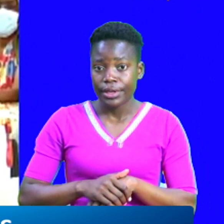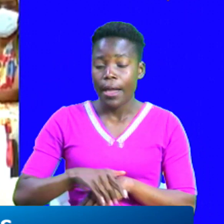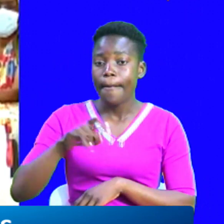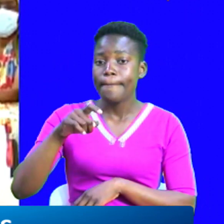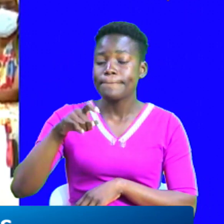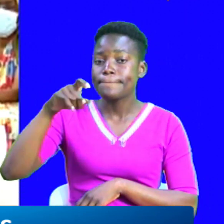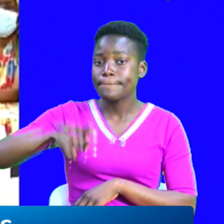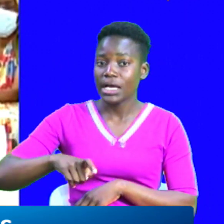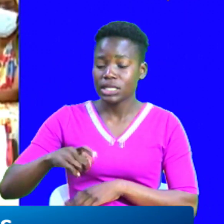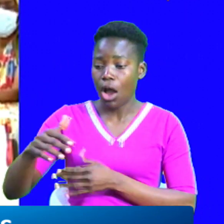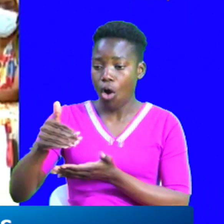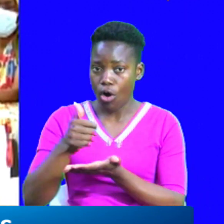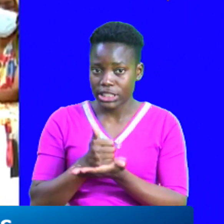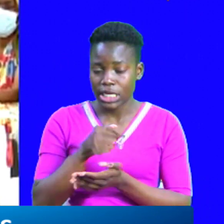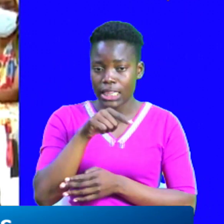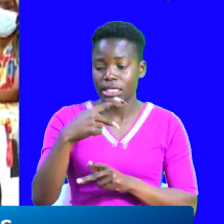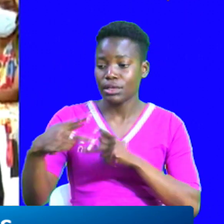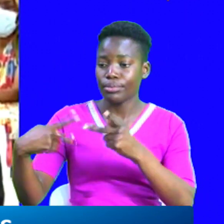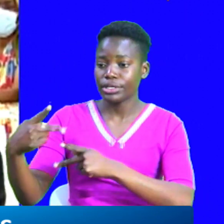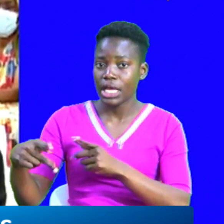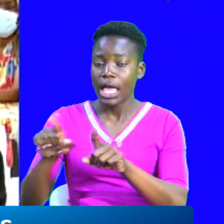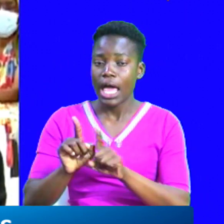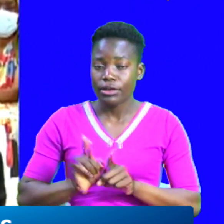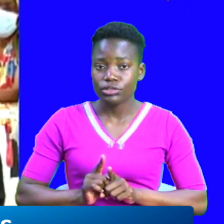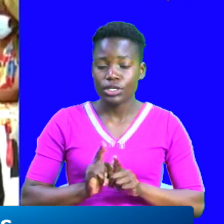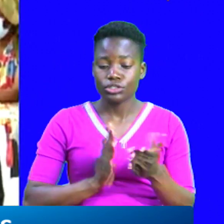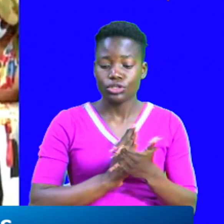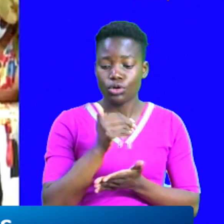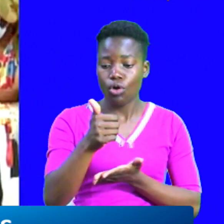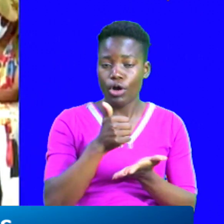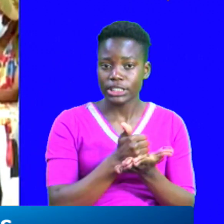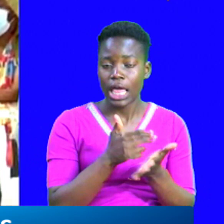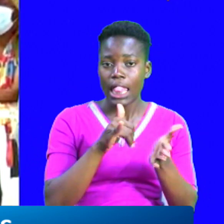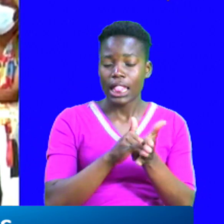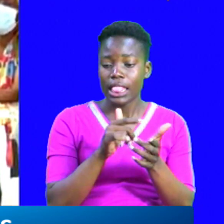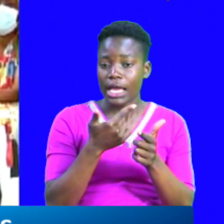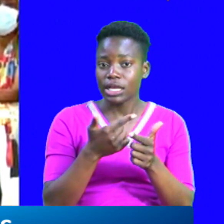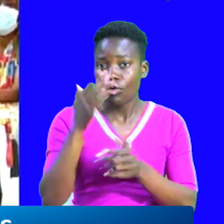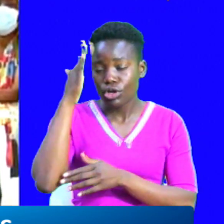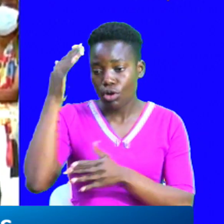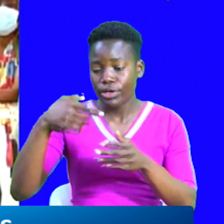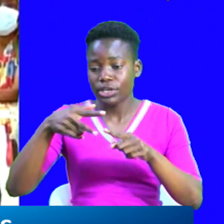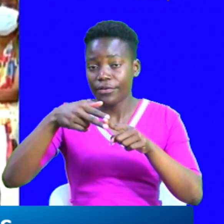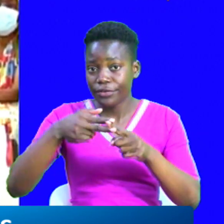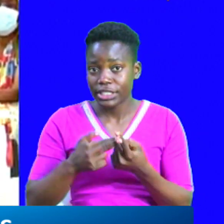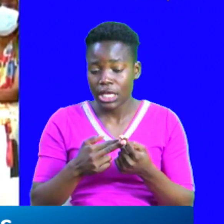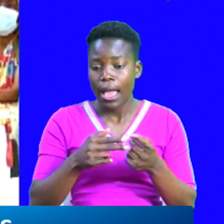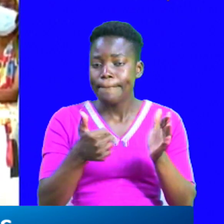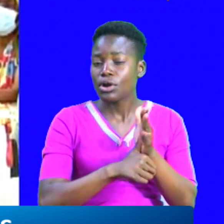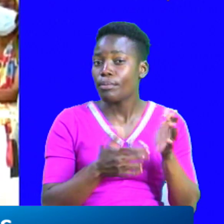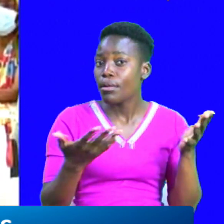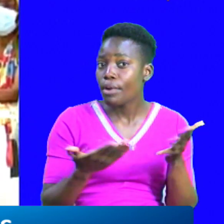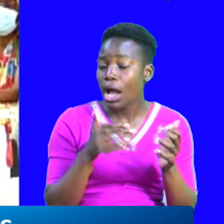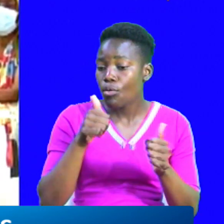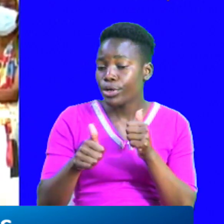We must audit this process. And it is by auditing that then we can know what we are fixing. What is the problem that